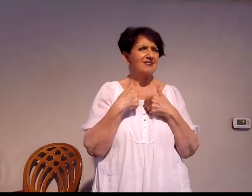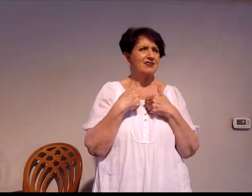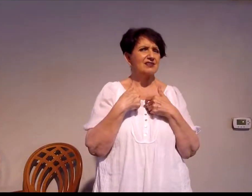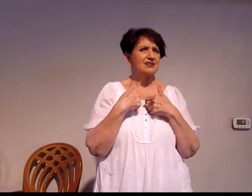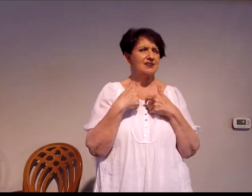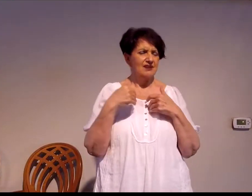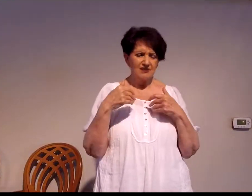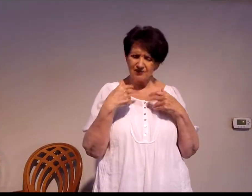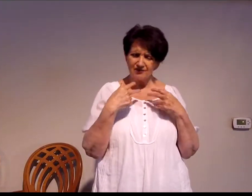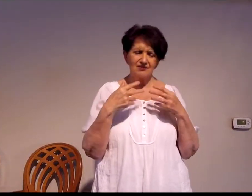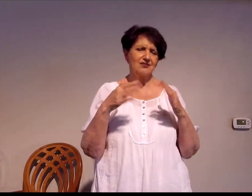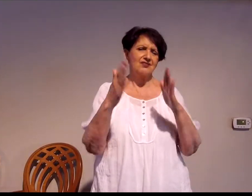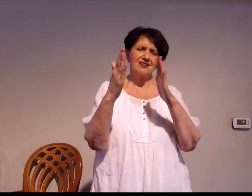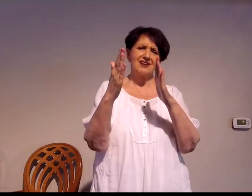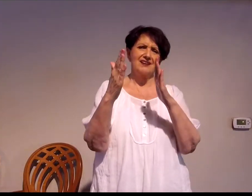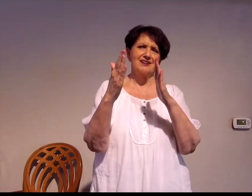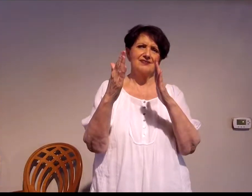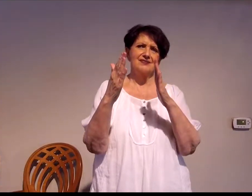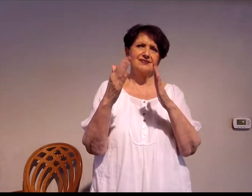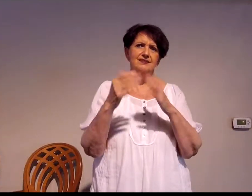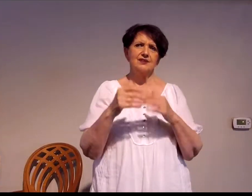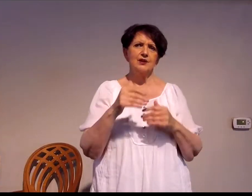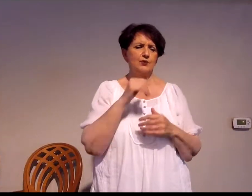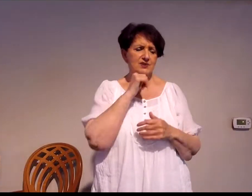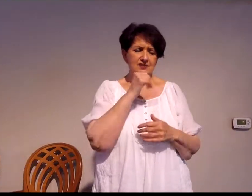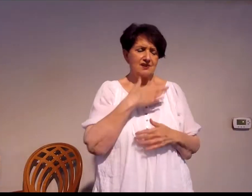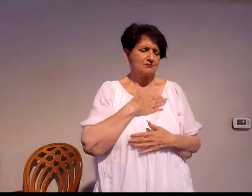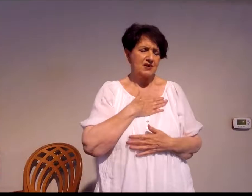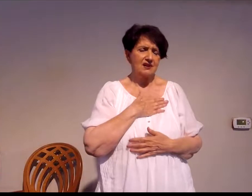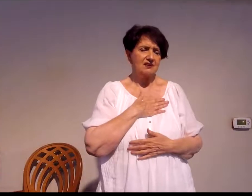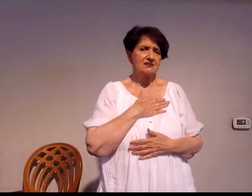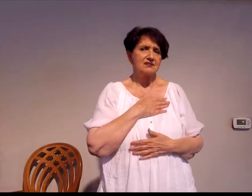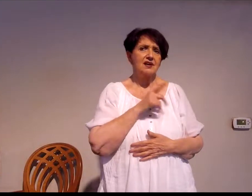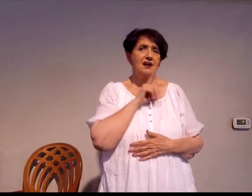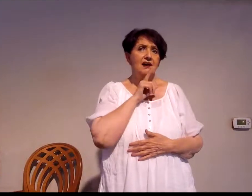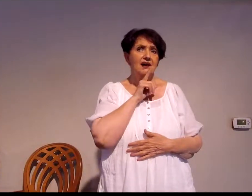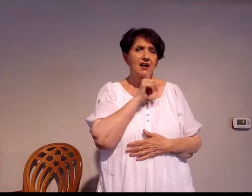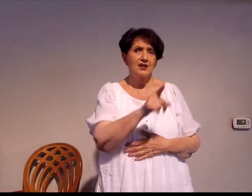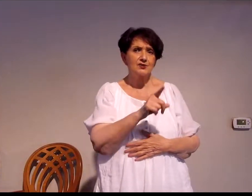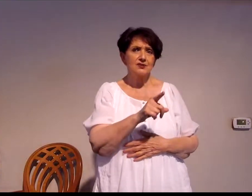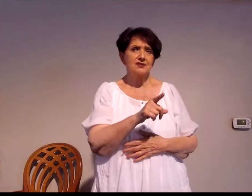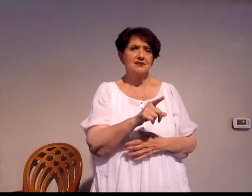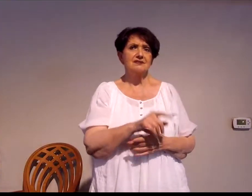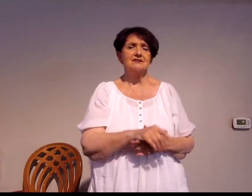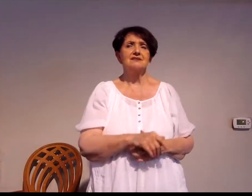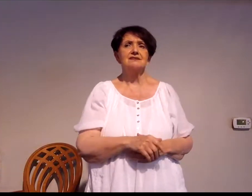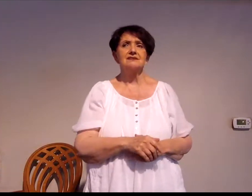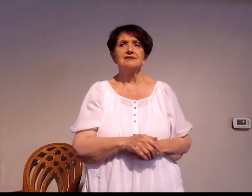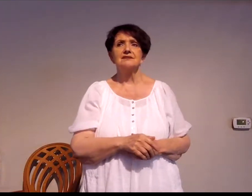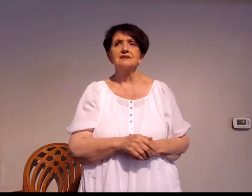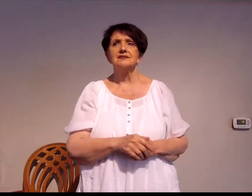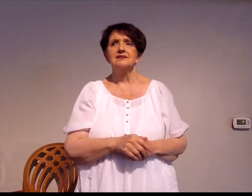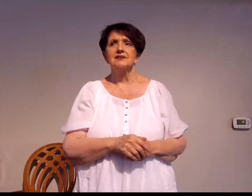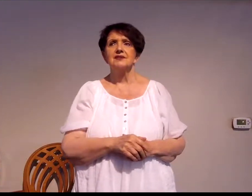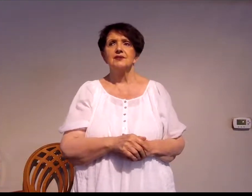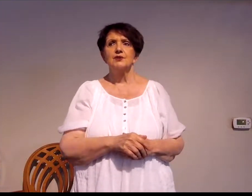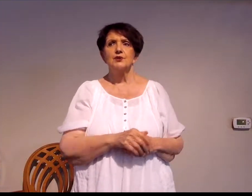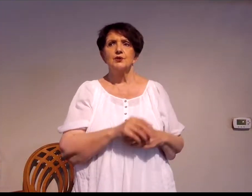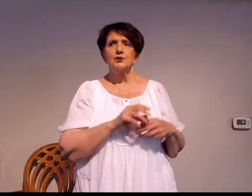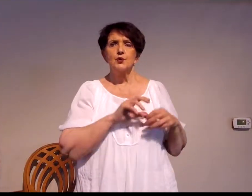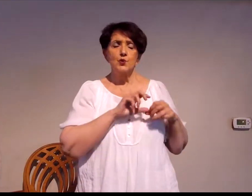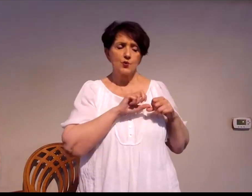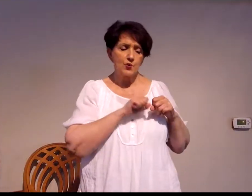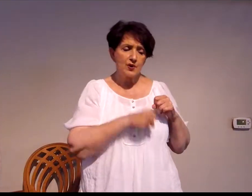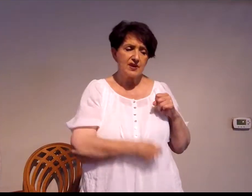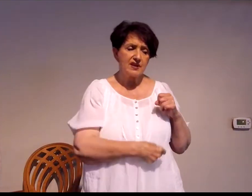It wasn't for me, right? And actually, wasn't that grieve all the